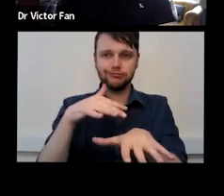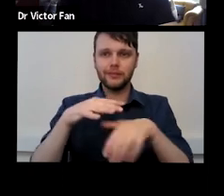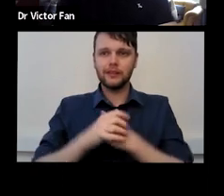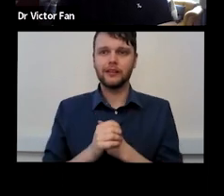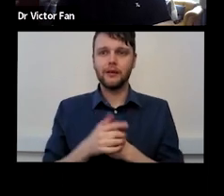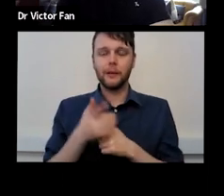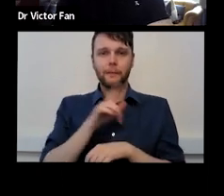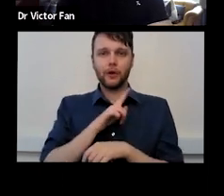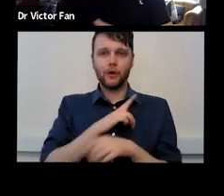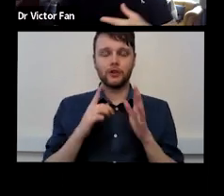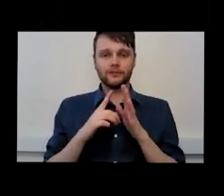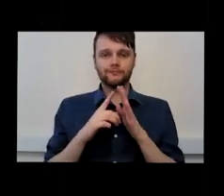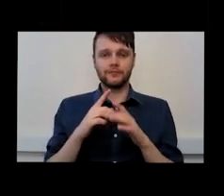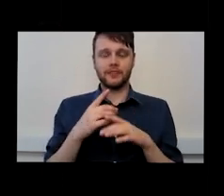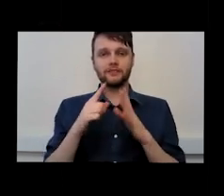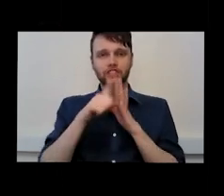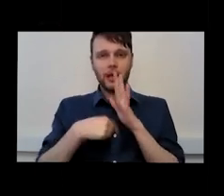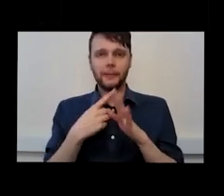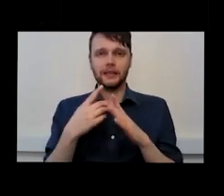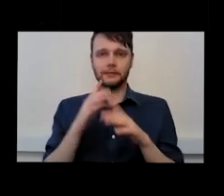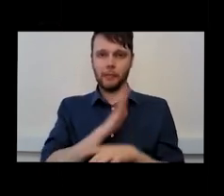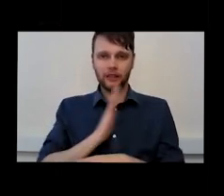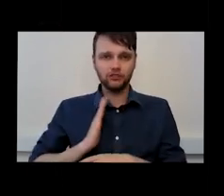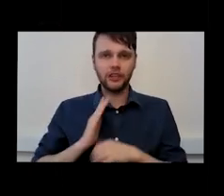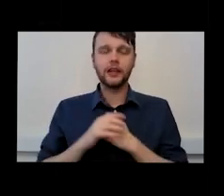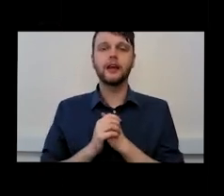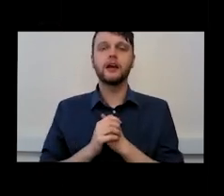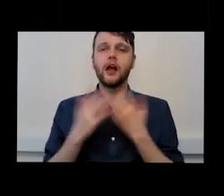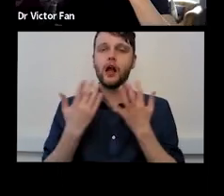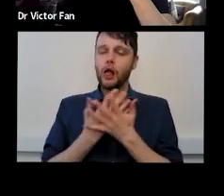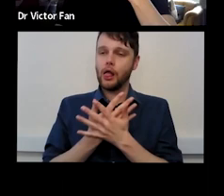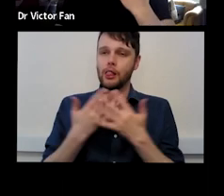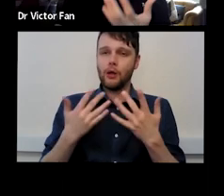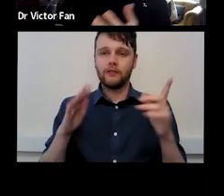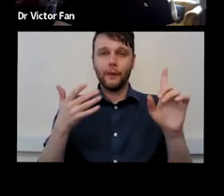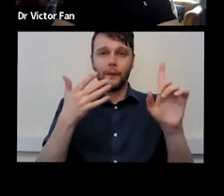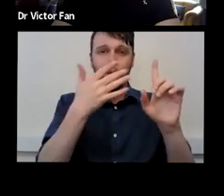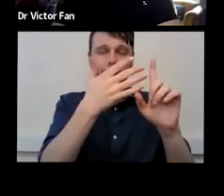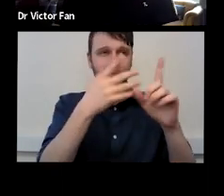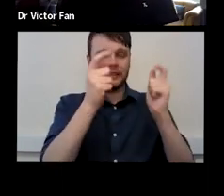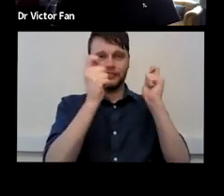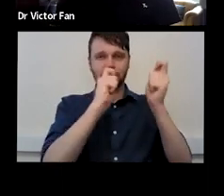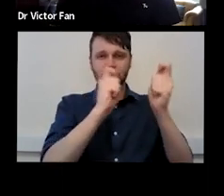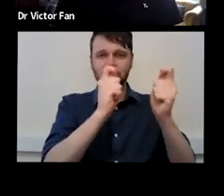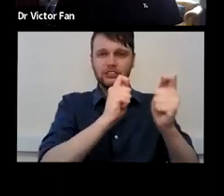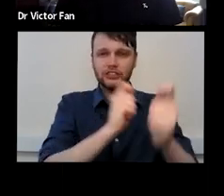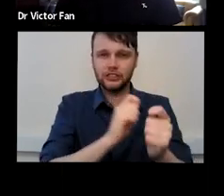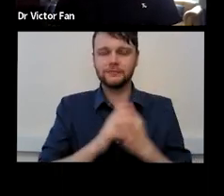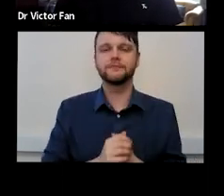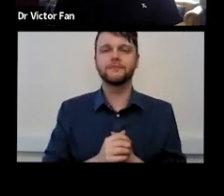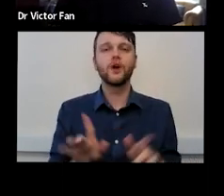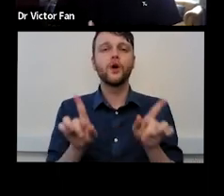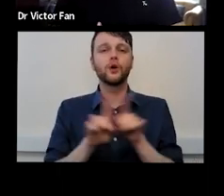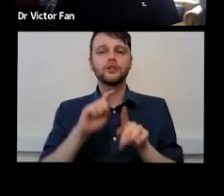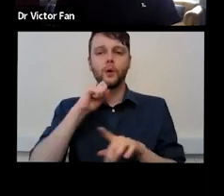the Japanese military, a lot of these aspirations eventually began to change. And I will also talk a little bit